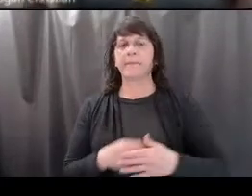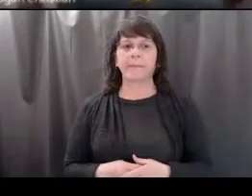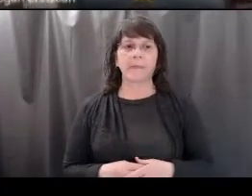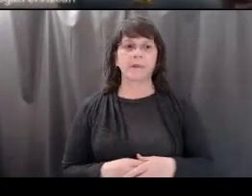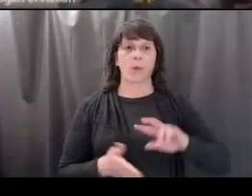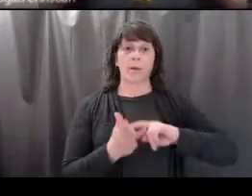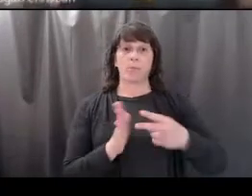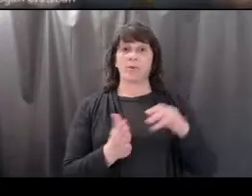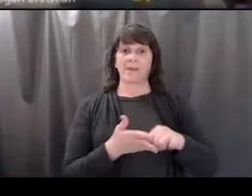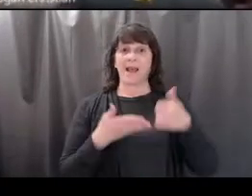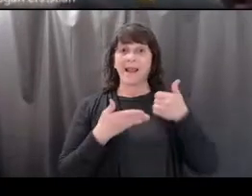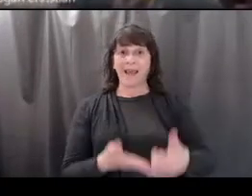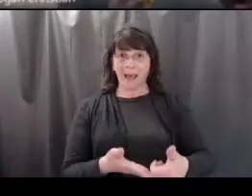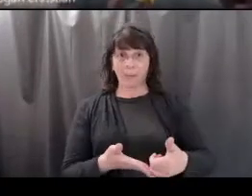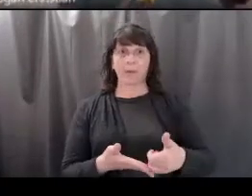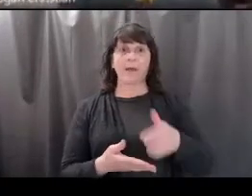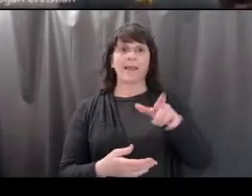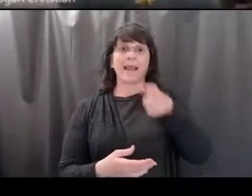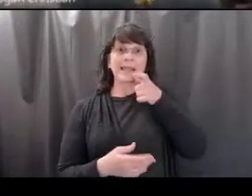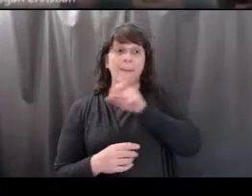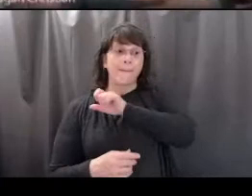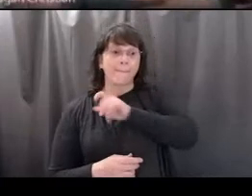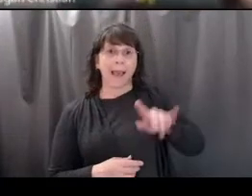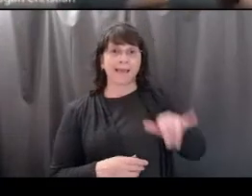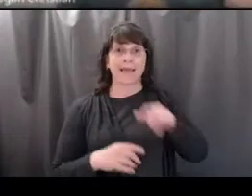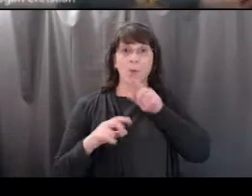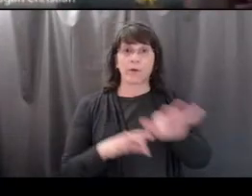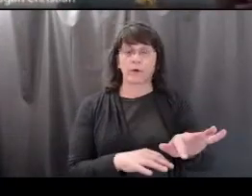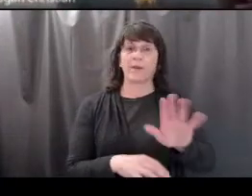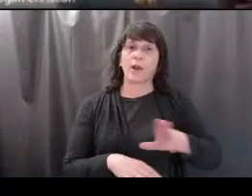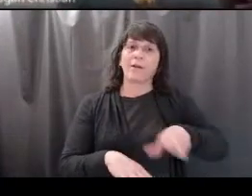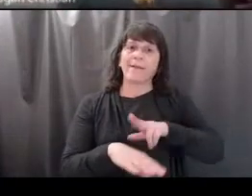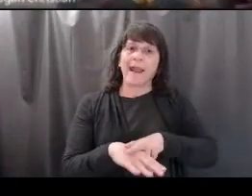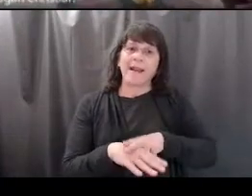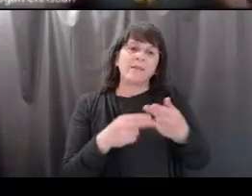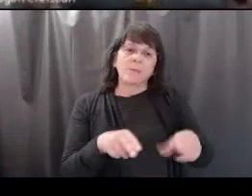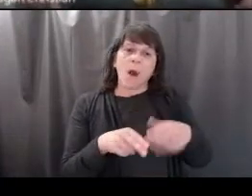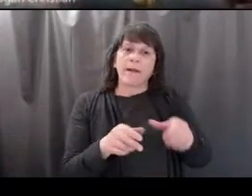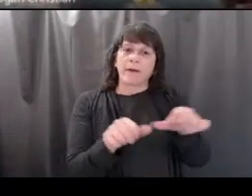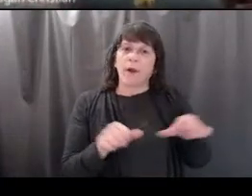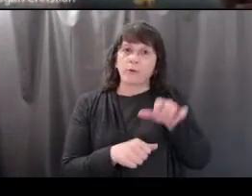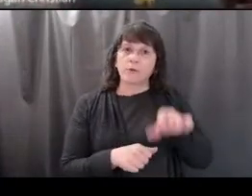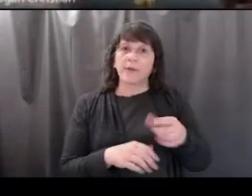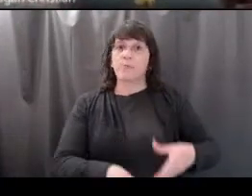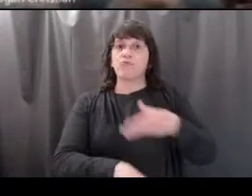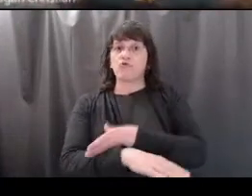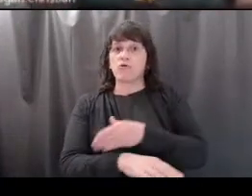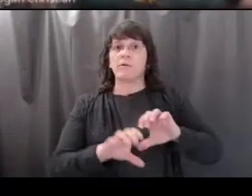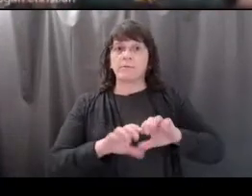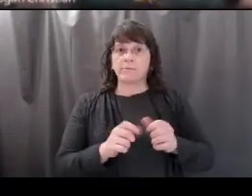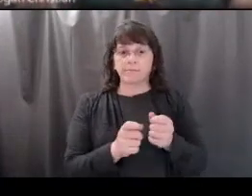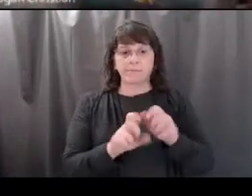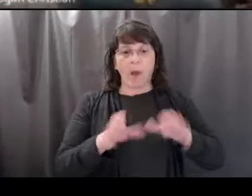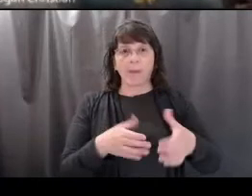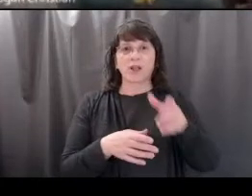of this was to help return salmon to that tributary, to their native spawning grounds, to improve the population of salmon and